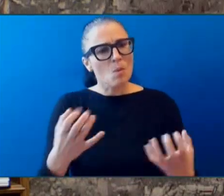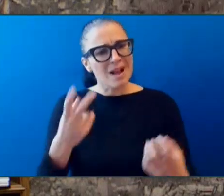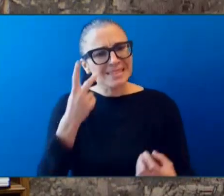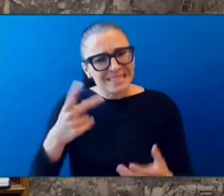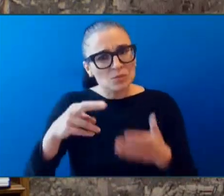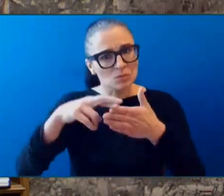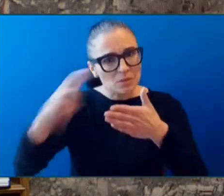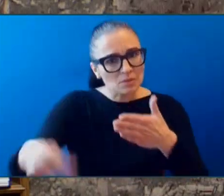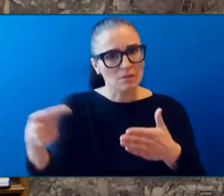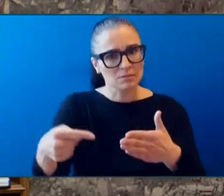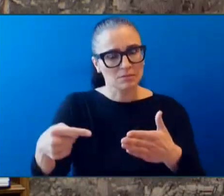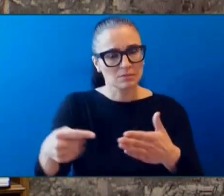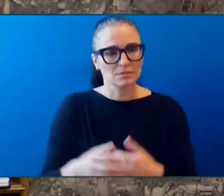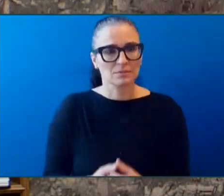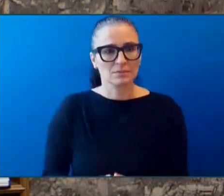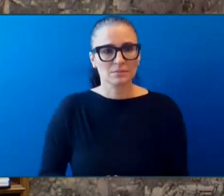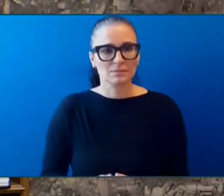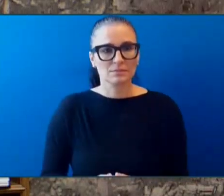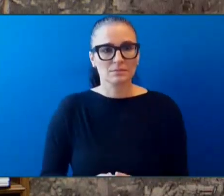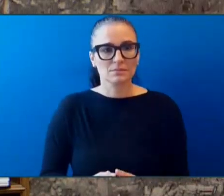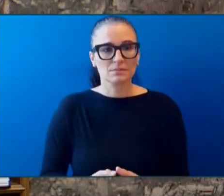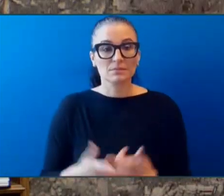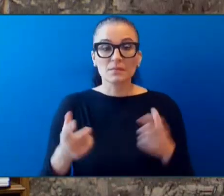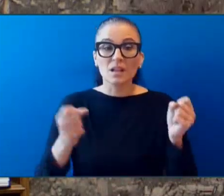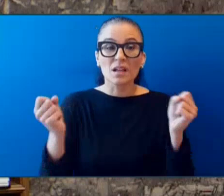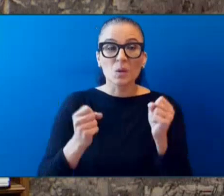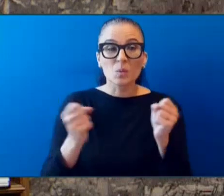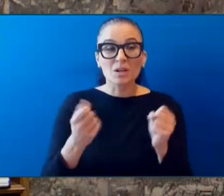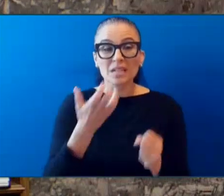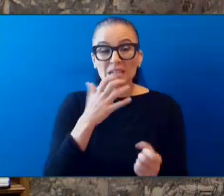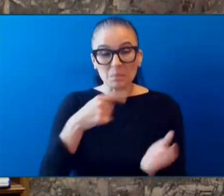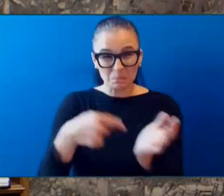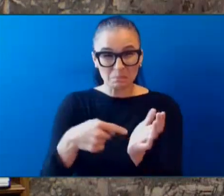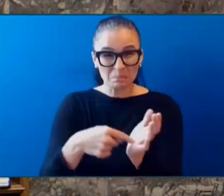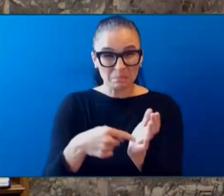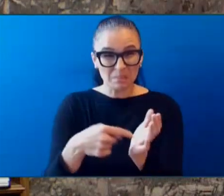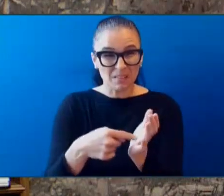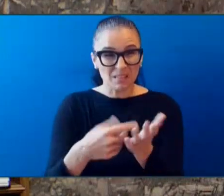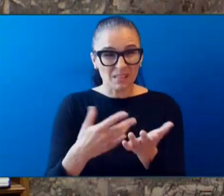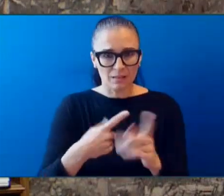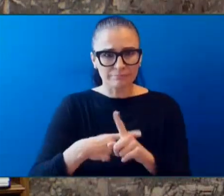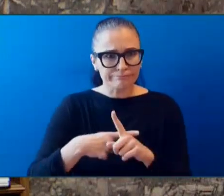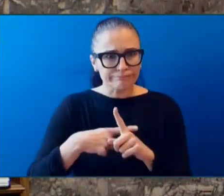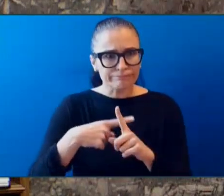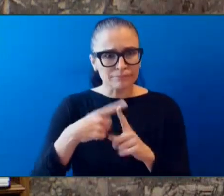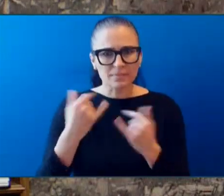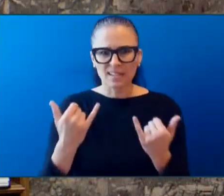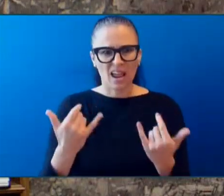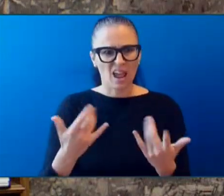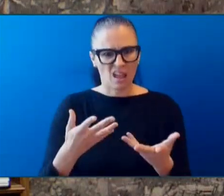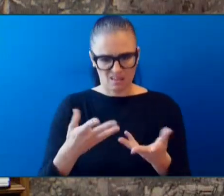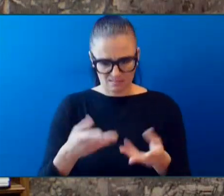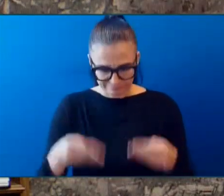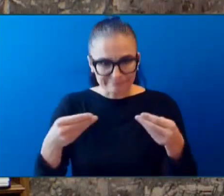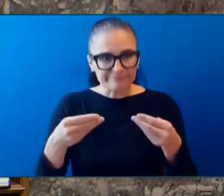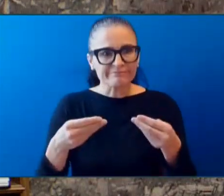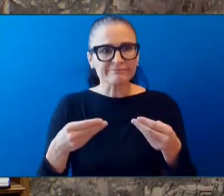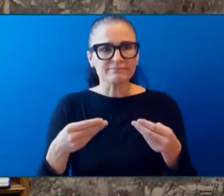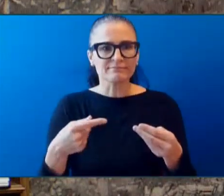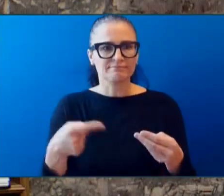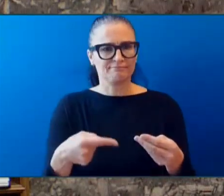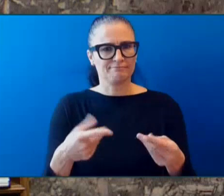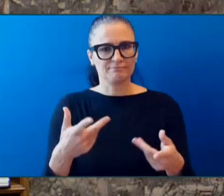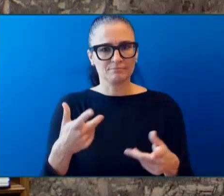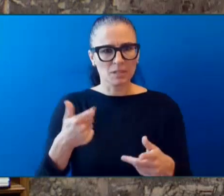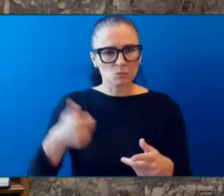are now hitting British Columbians right now, and yet the Premier stands idly by, refusing to offer any relief to those that are